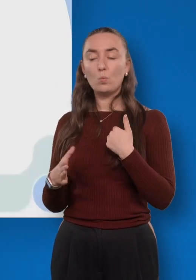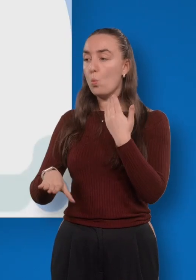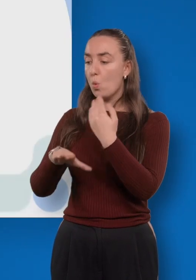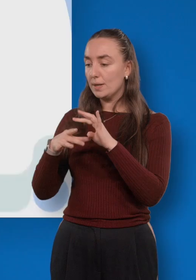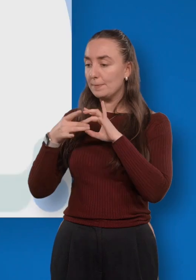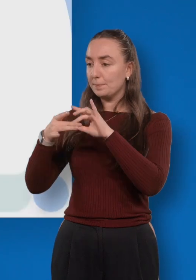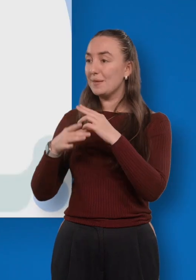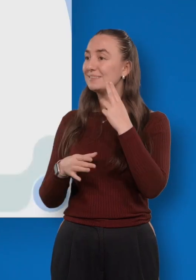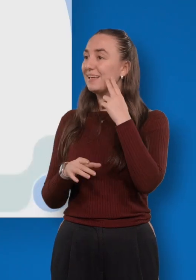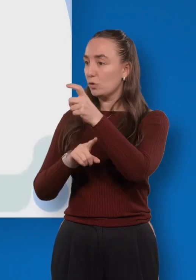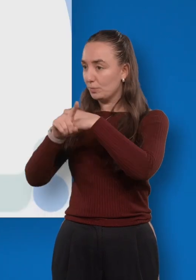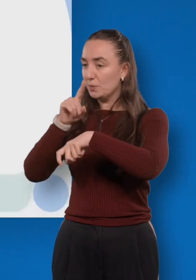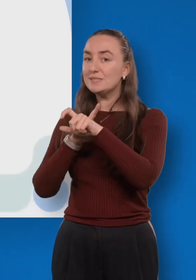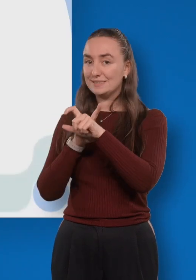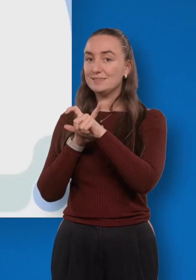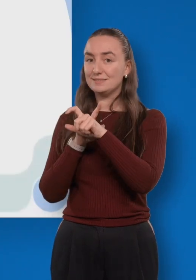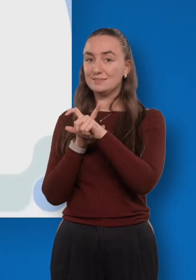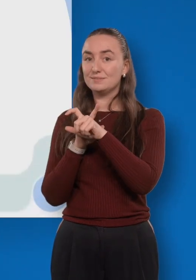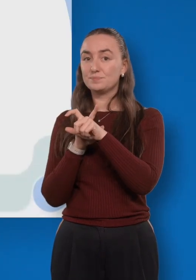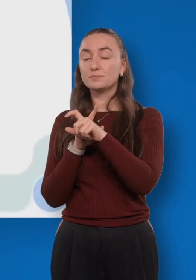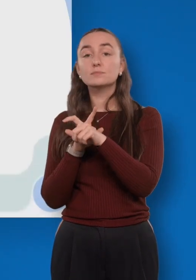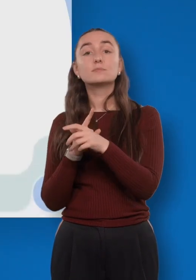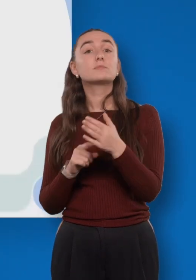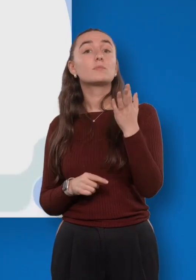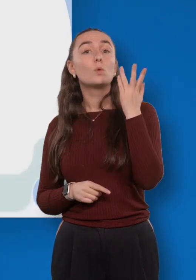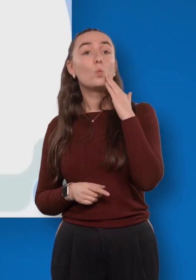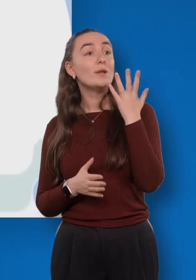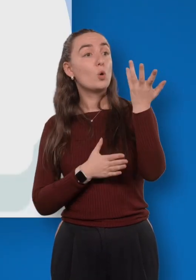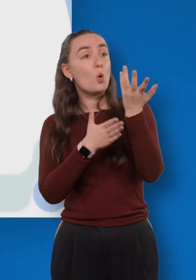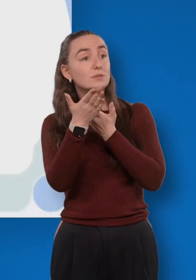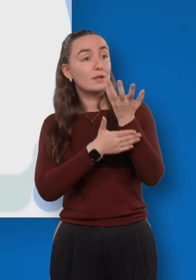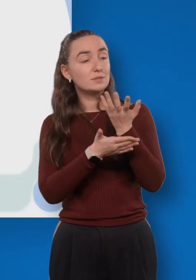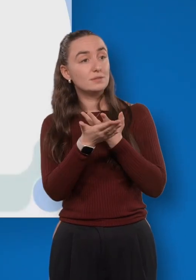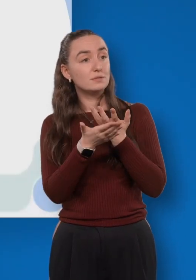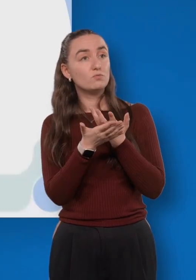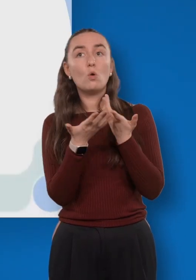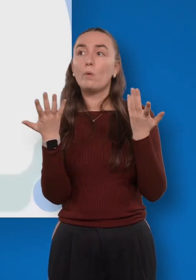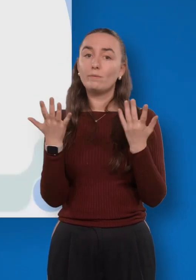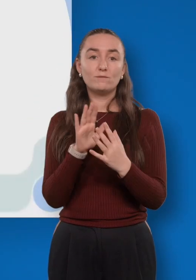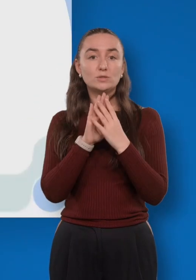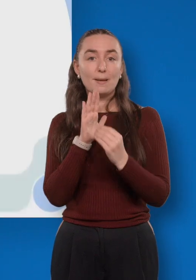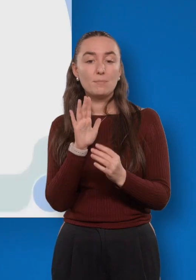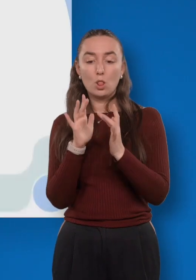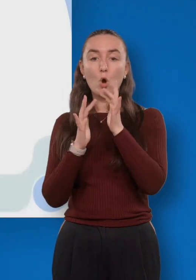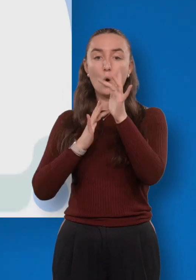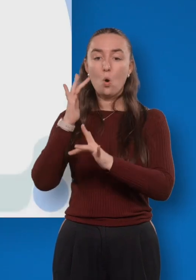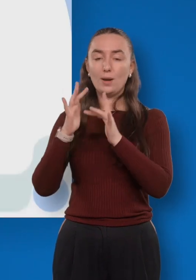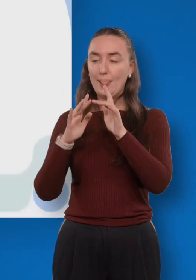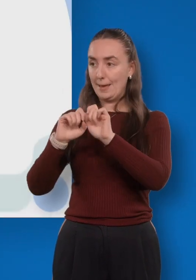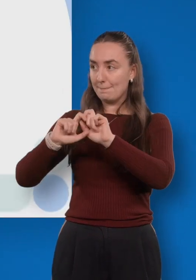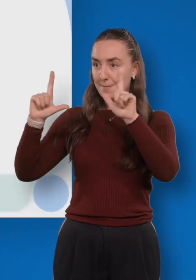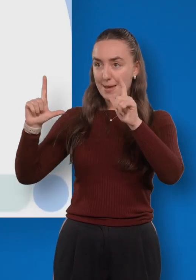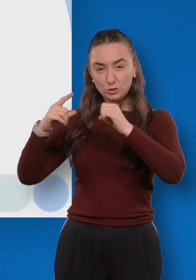deaf communities. When I'm outsourcing to consultants, whether it could be even for web page development, it could be for